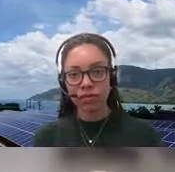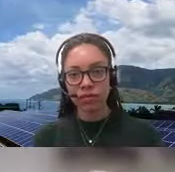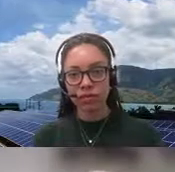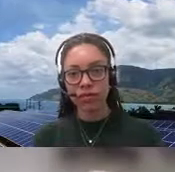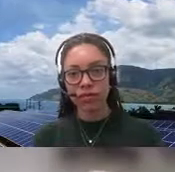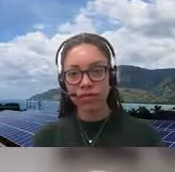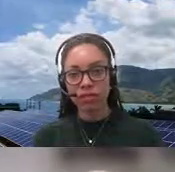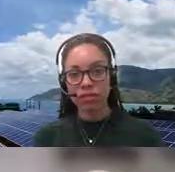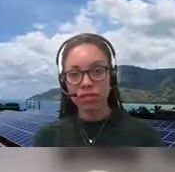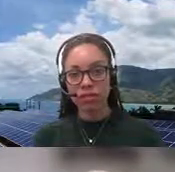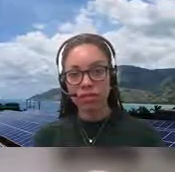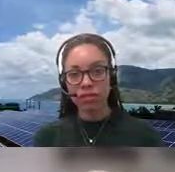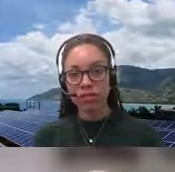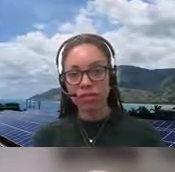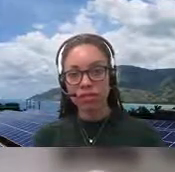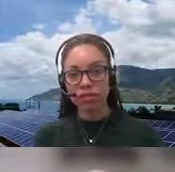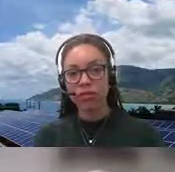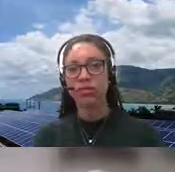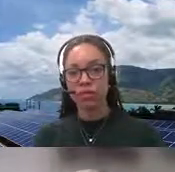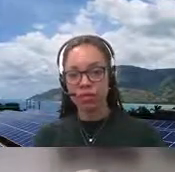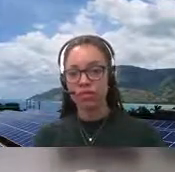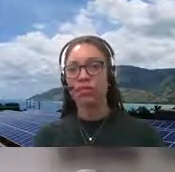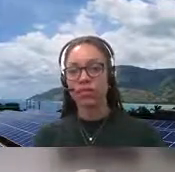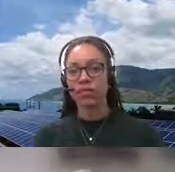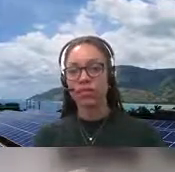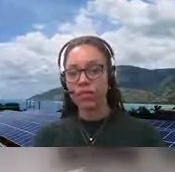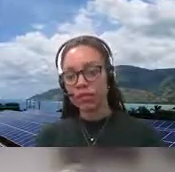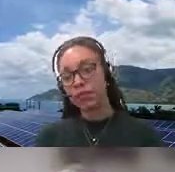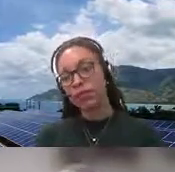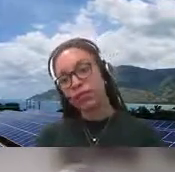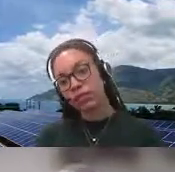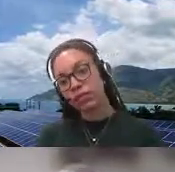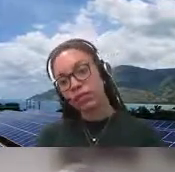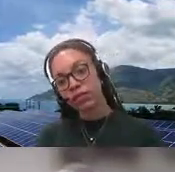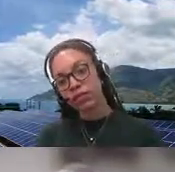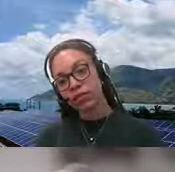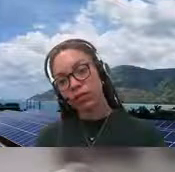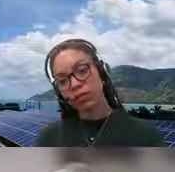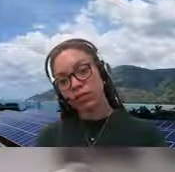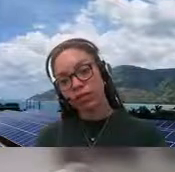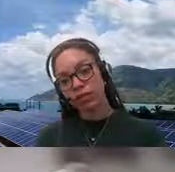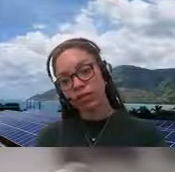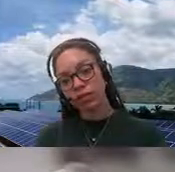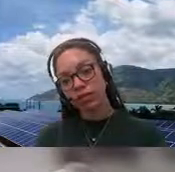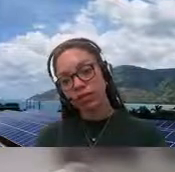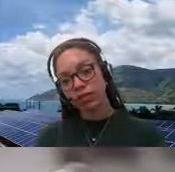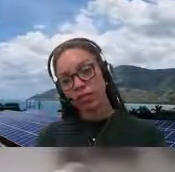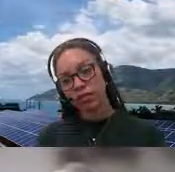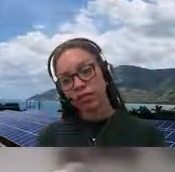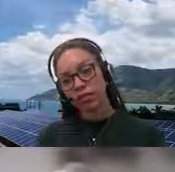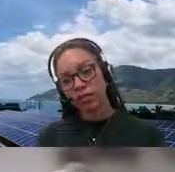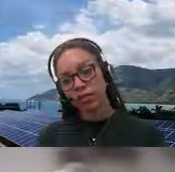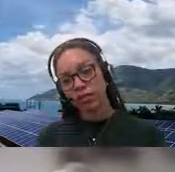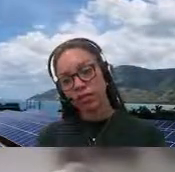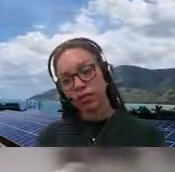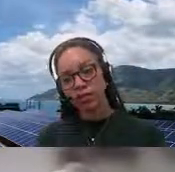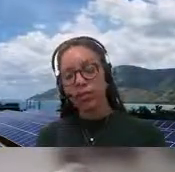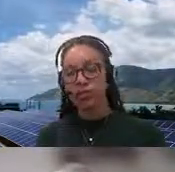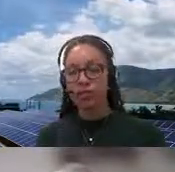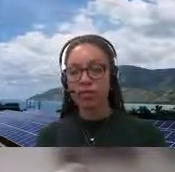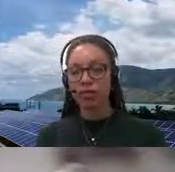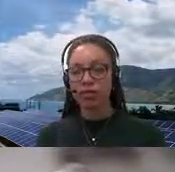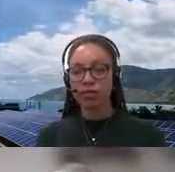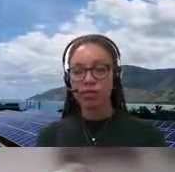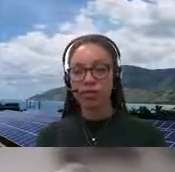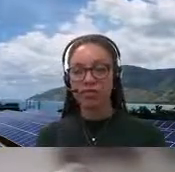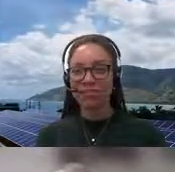EAEMC, as well as in Victoria, the Essential Services Commission, who has responsibility for the retail framework in Victoria. We've also project partnered with ARENA, and it's lovely to